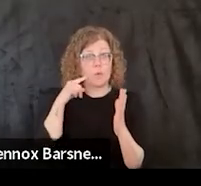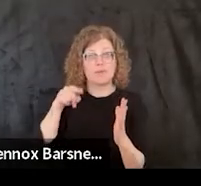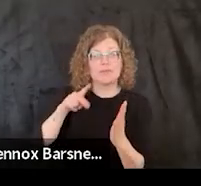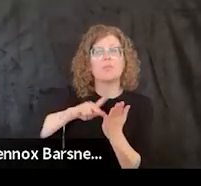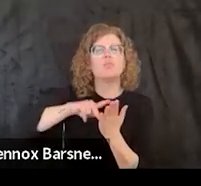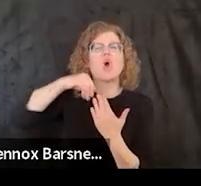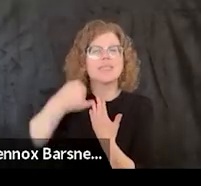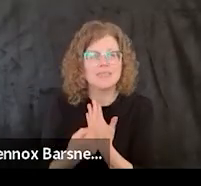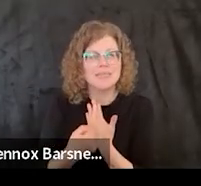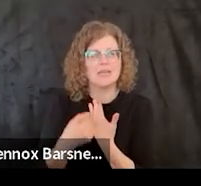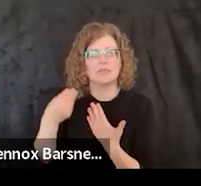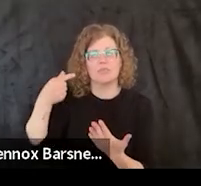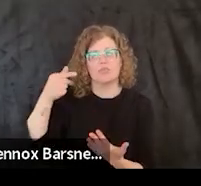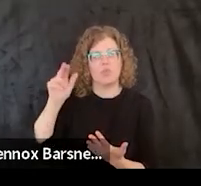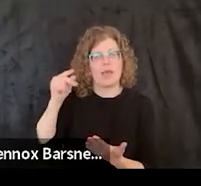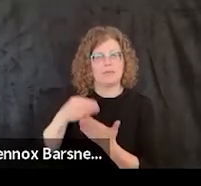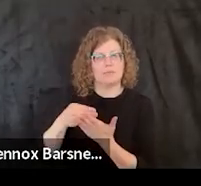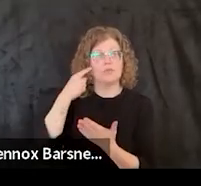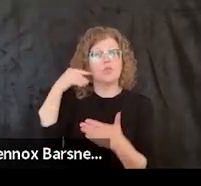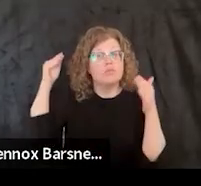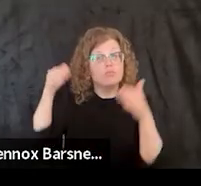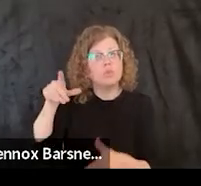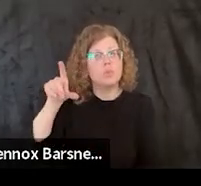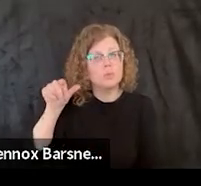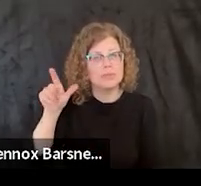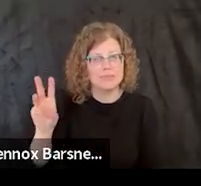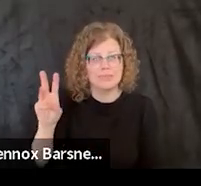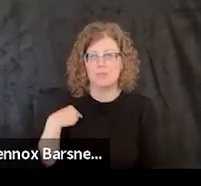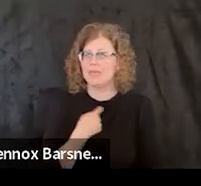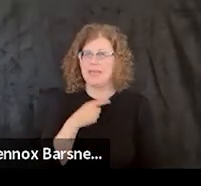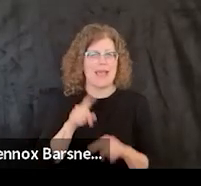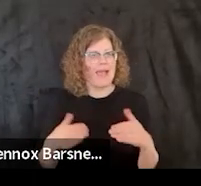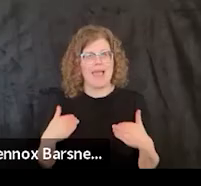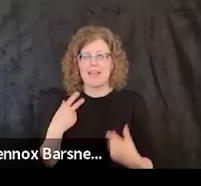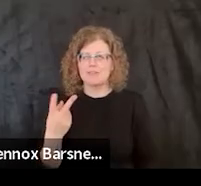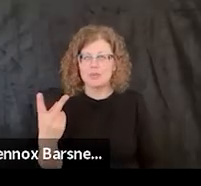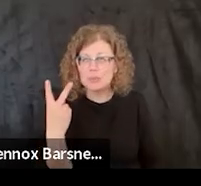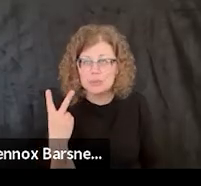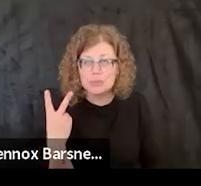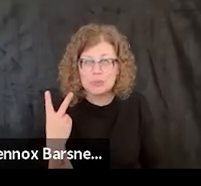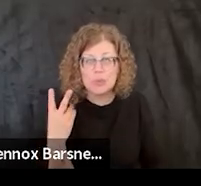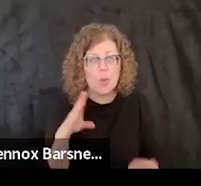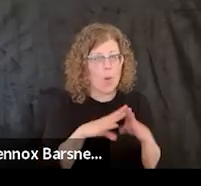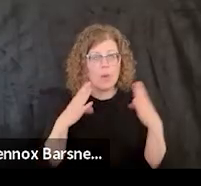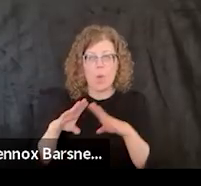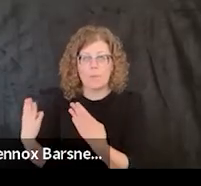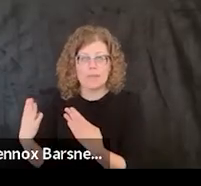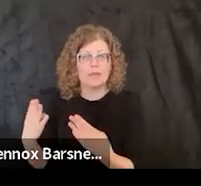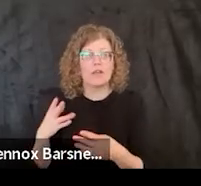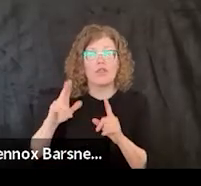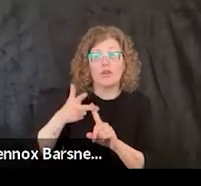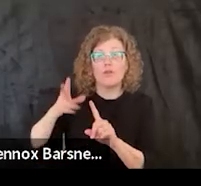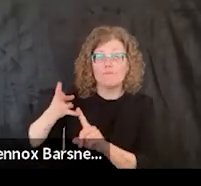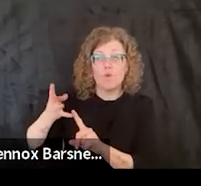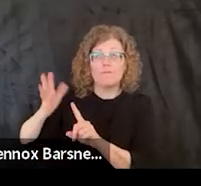follows. Applicants may not have more than 2 open grants with Calgary Arts Development, including grants for which a